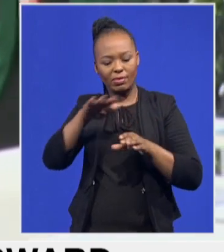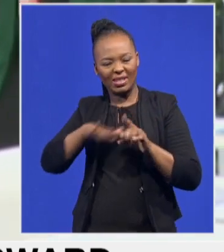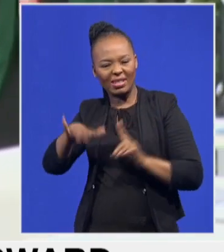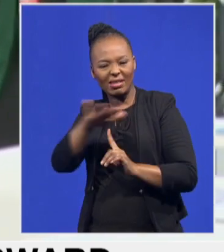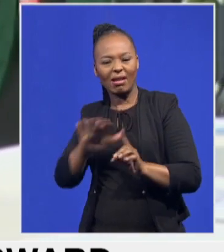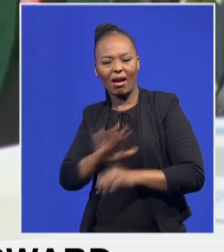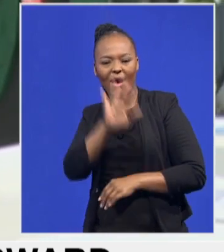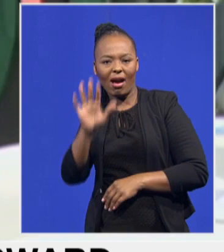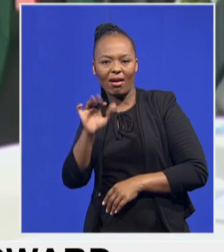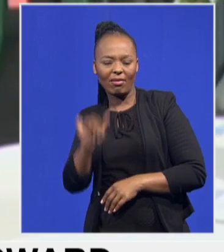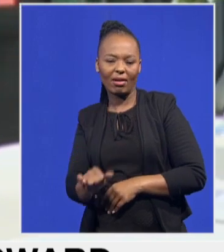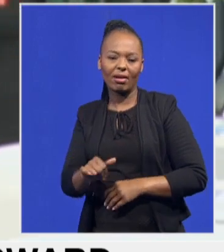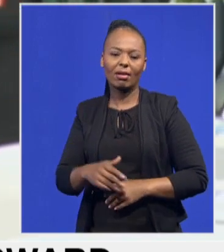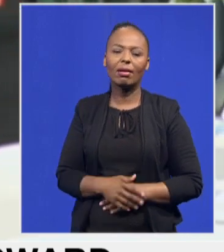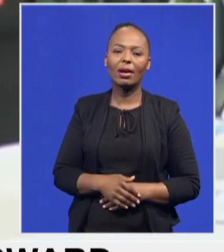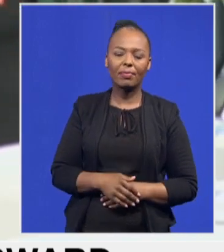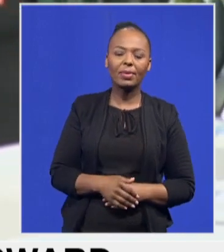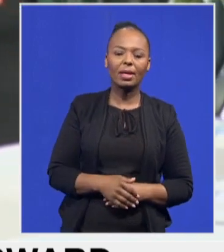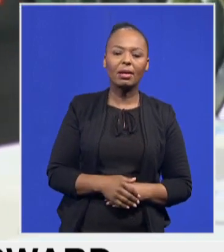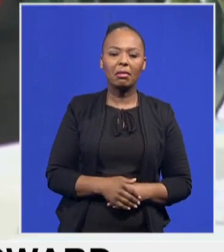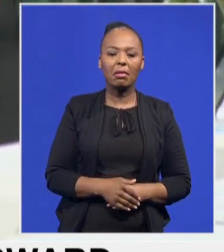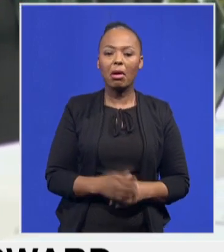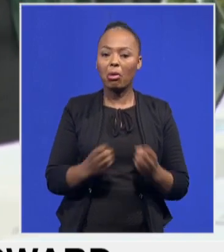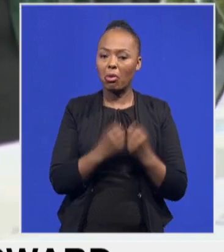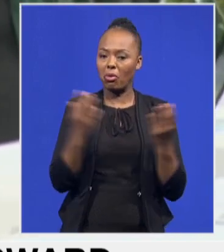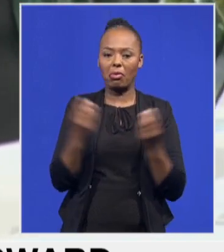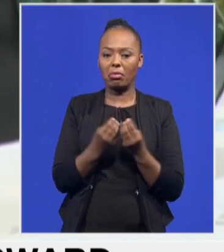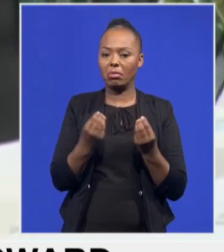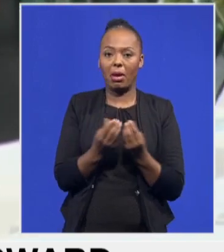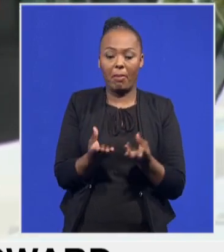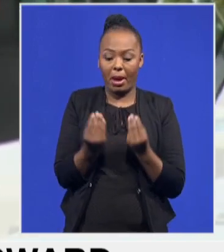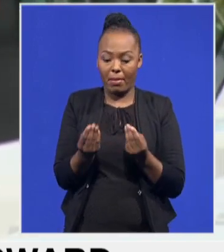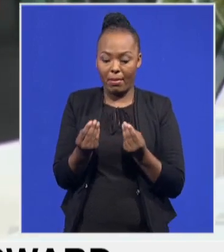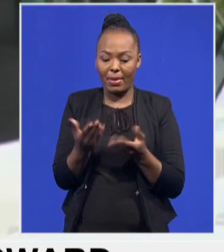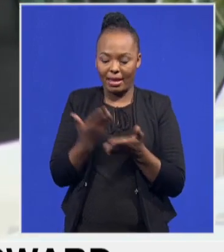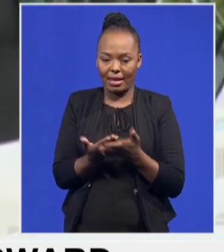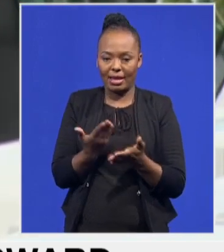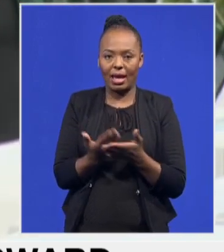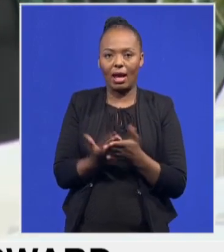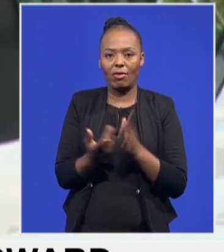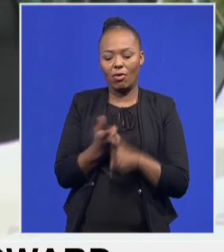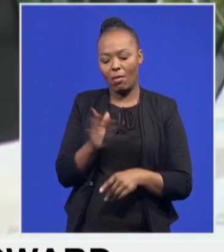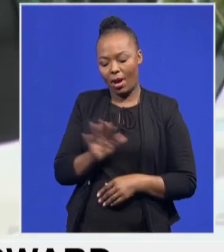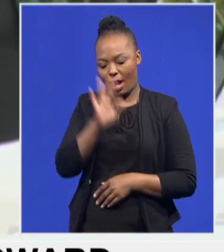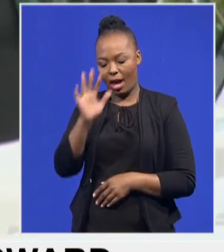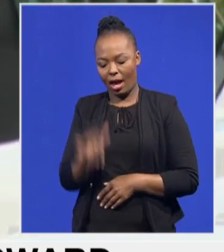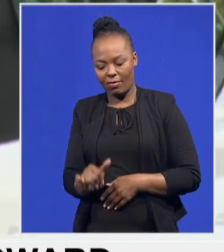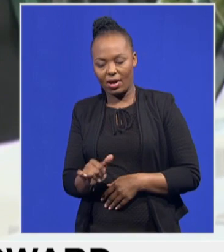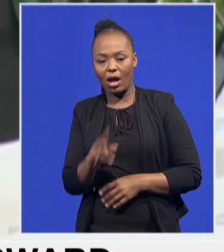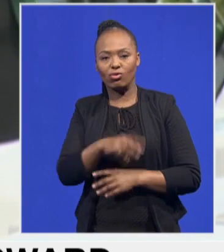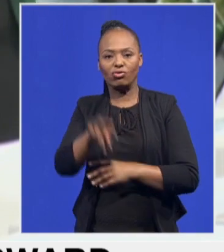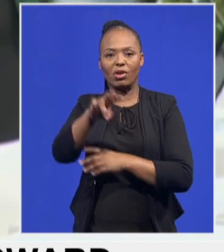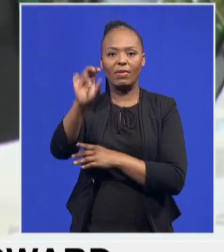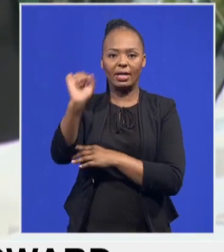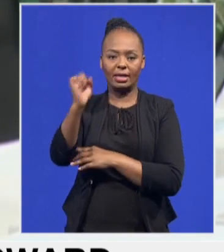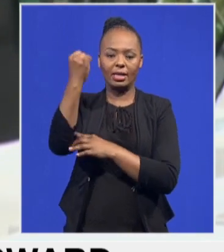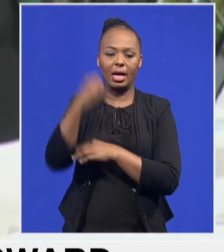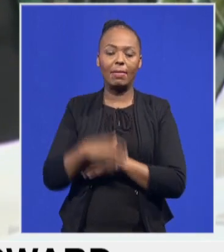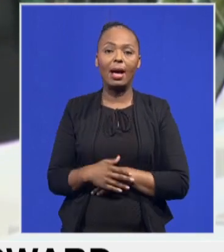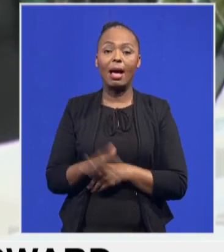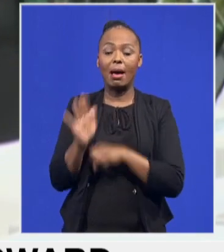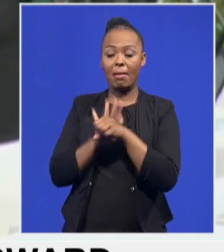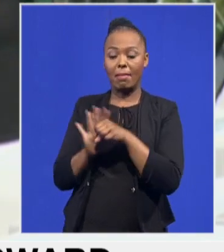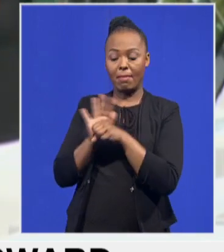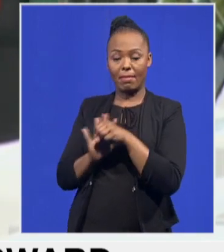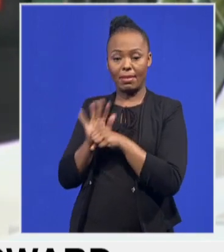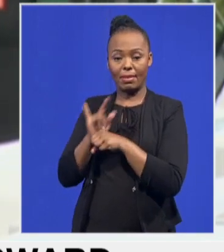of the packages that are on display here at the Africa Travel Indaba, and also talking about the routes. And the routes are a very important one. You would know